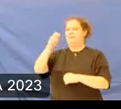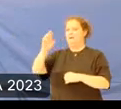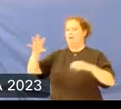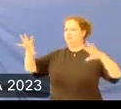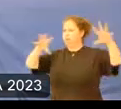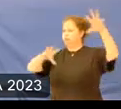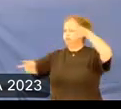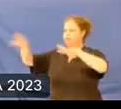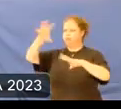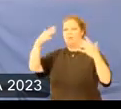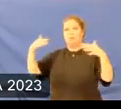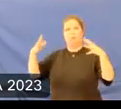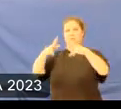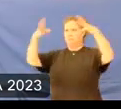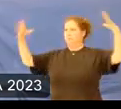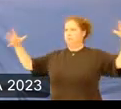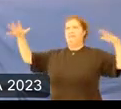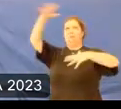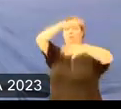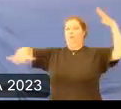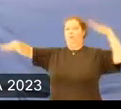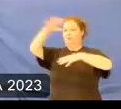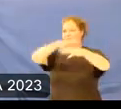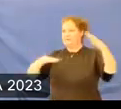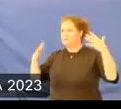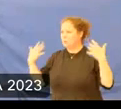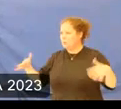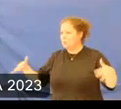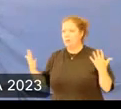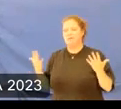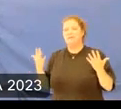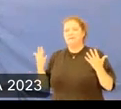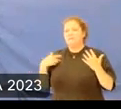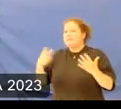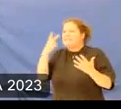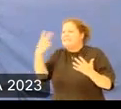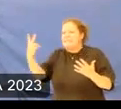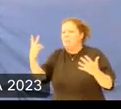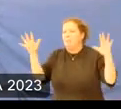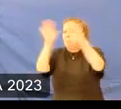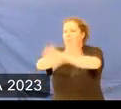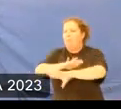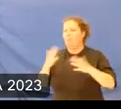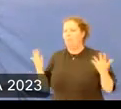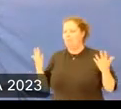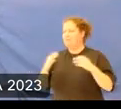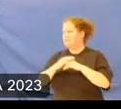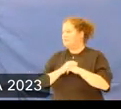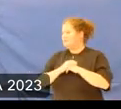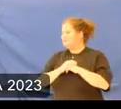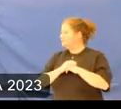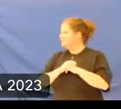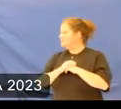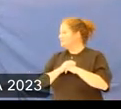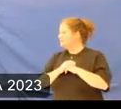its effect on things that we can see. And so I'm going to ask the question about all the things